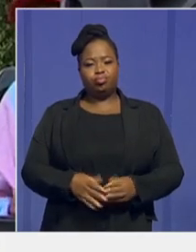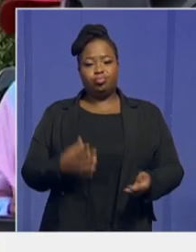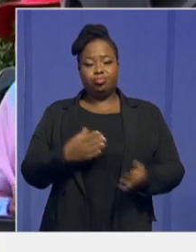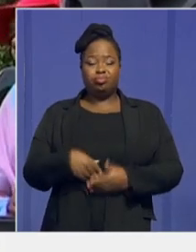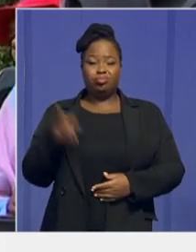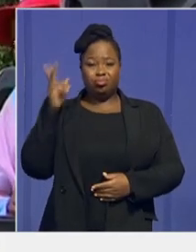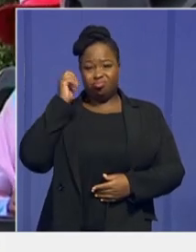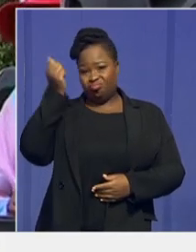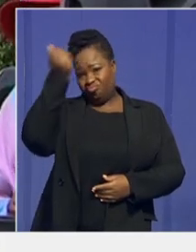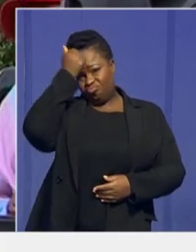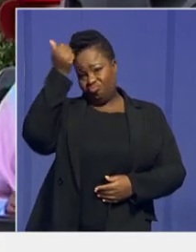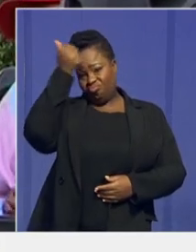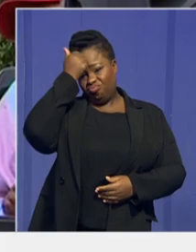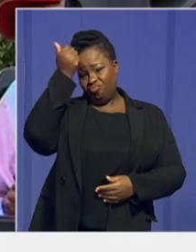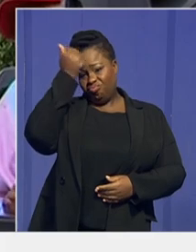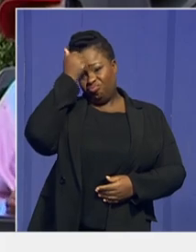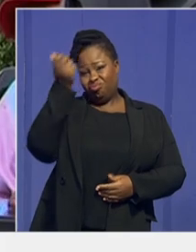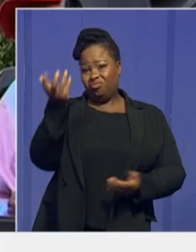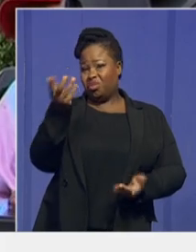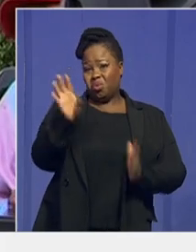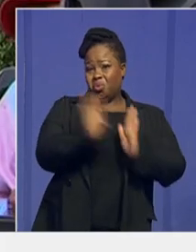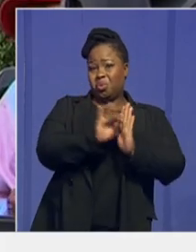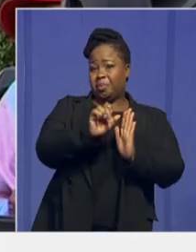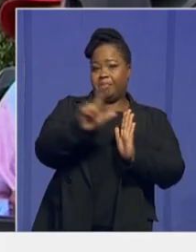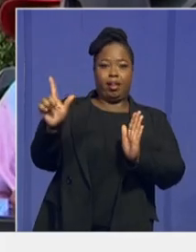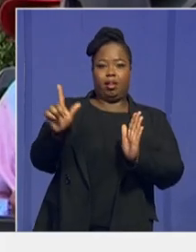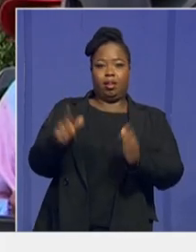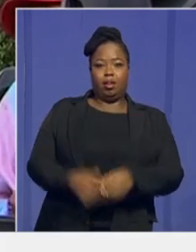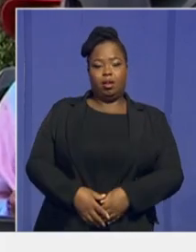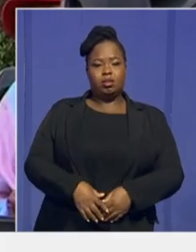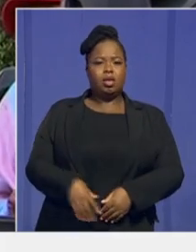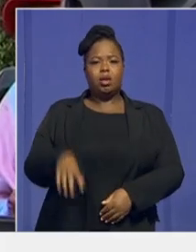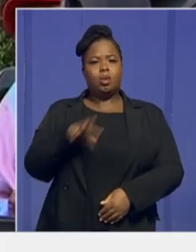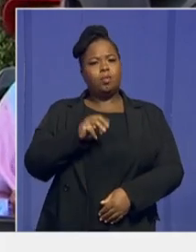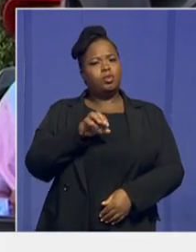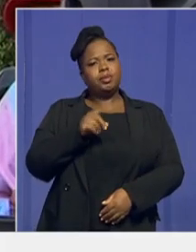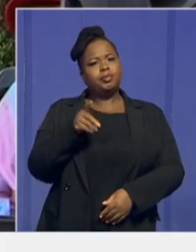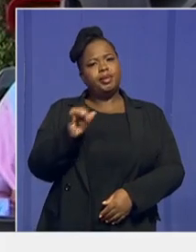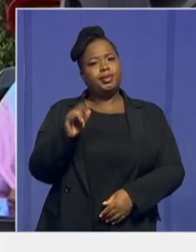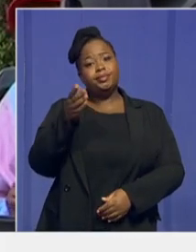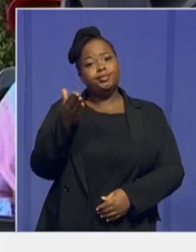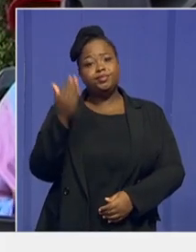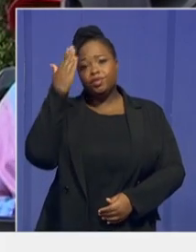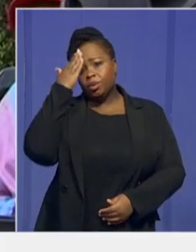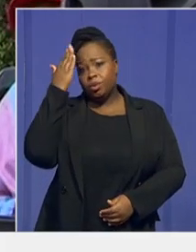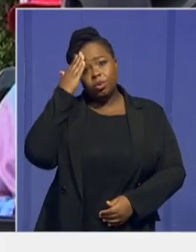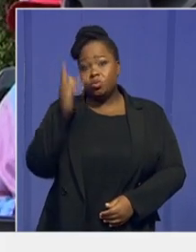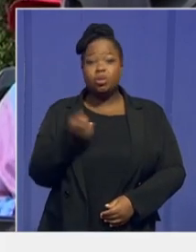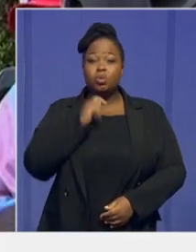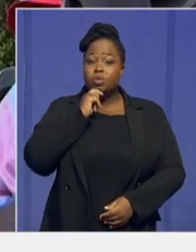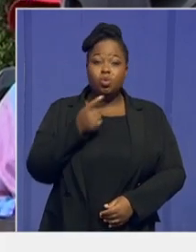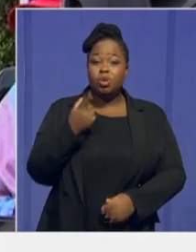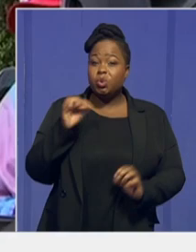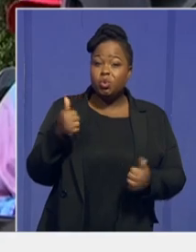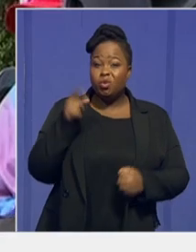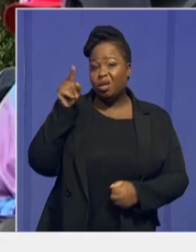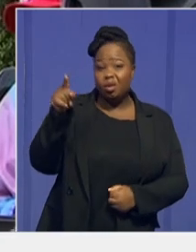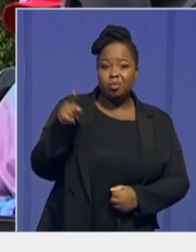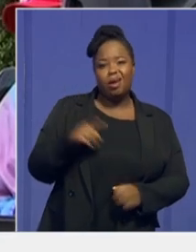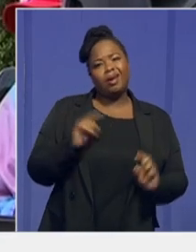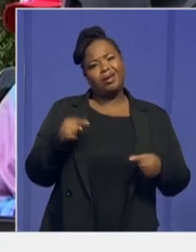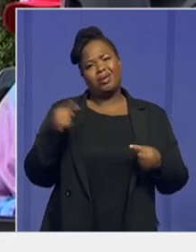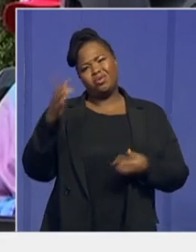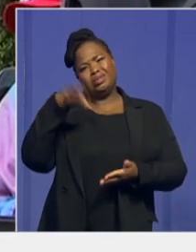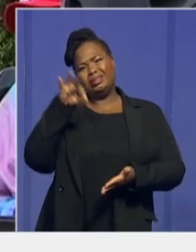is stupidity in the whole bill. And if Museveni knows what is good for him, he must not sign